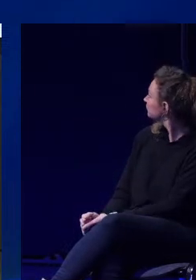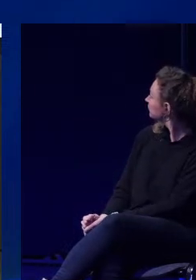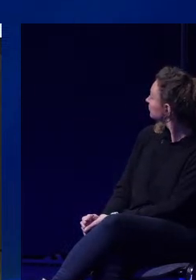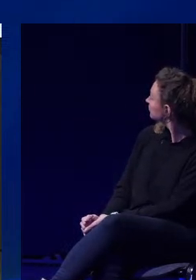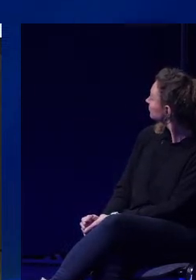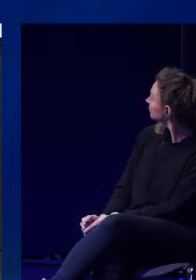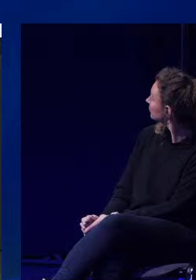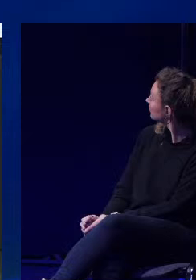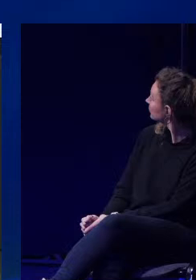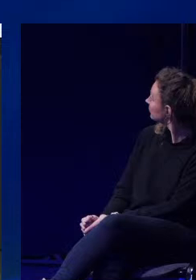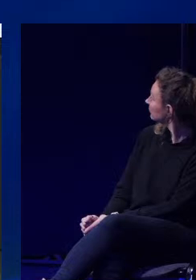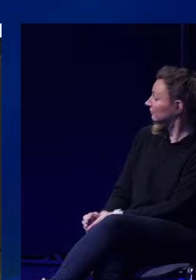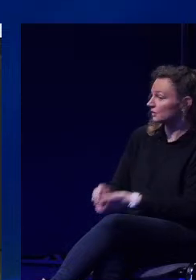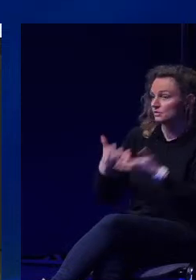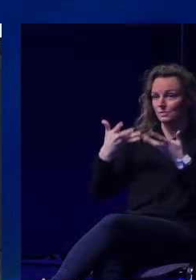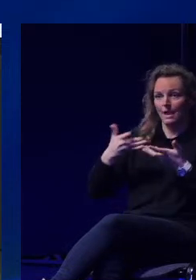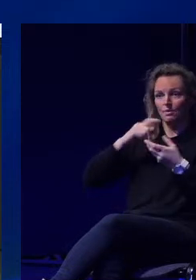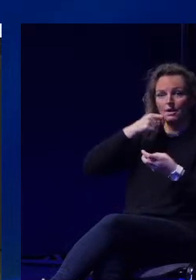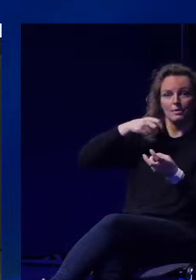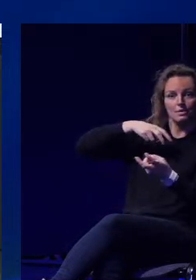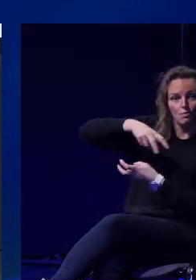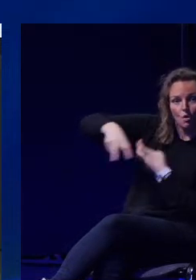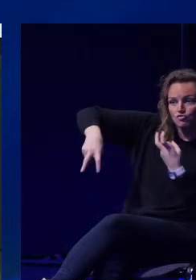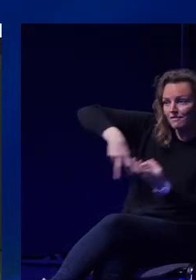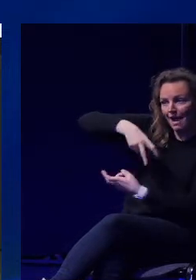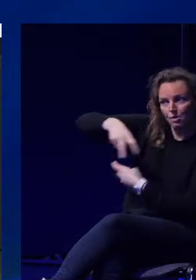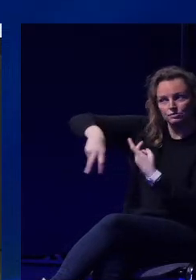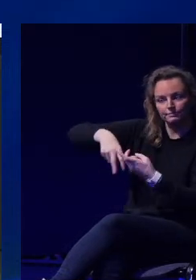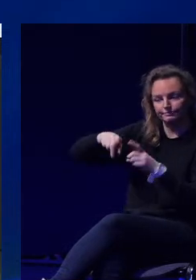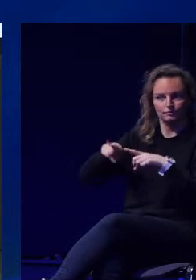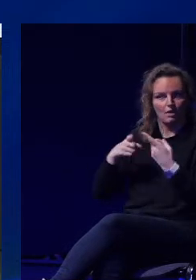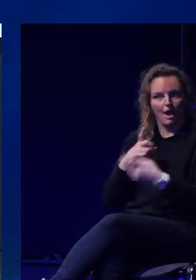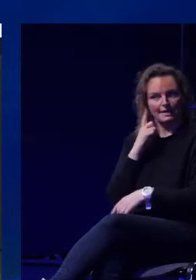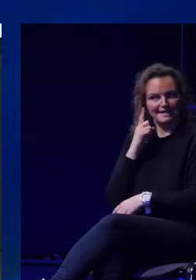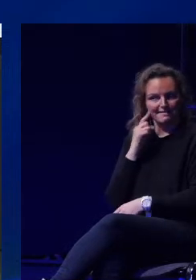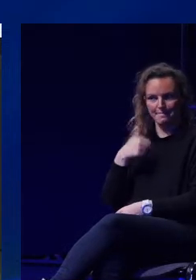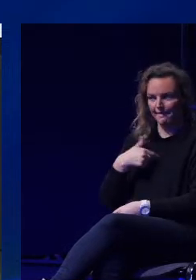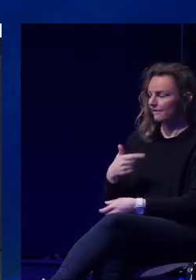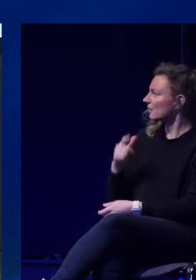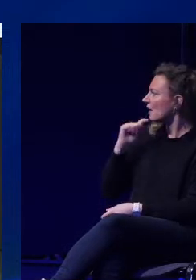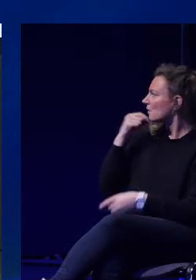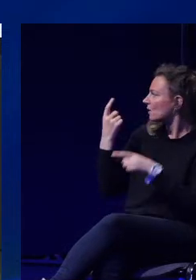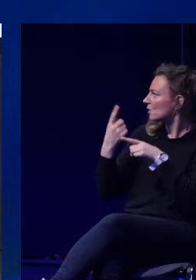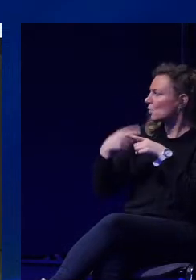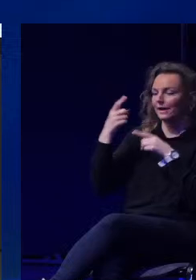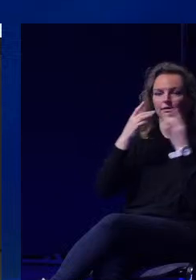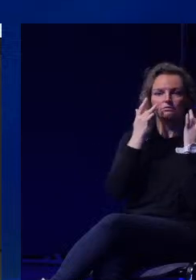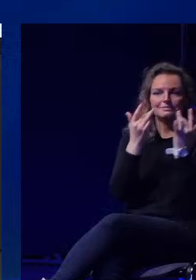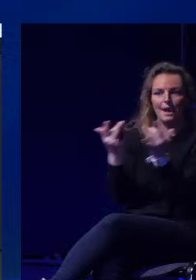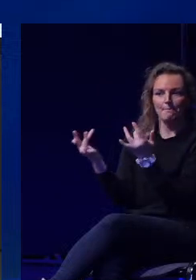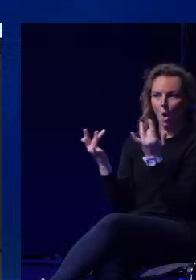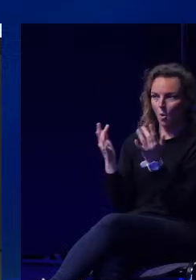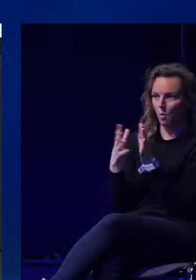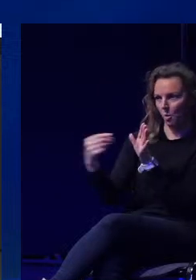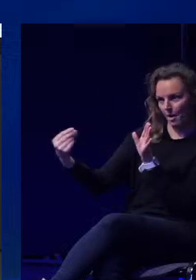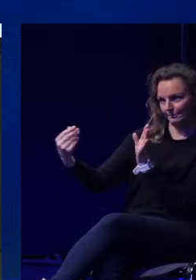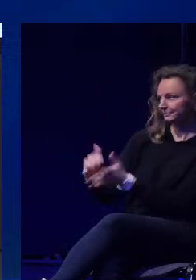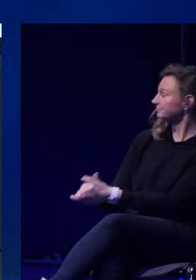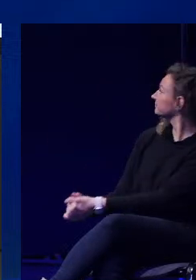So I'm going to walk around now. You won't be able to hear me, so I'll just do a quick demonstration walking and I'll come back.